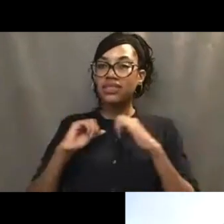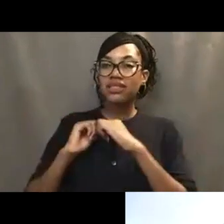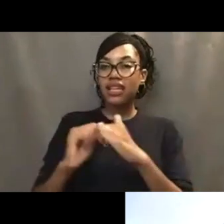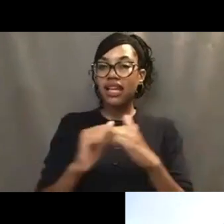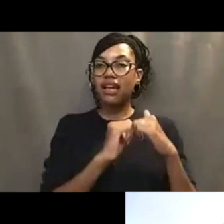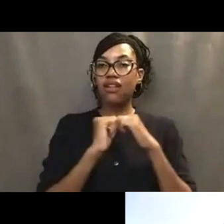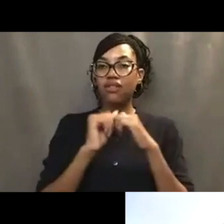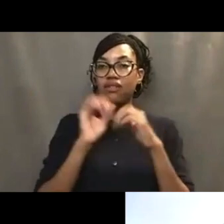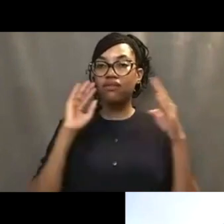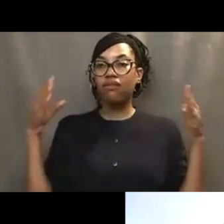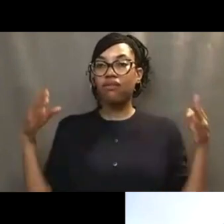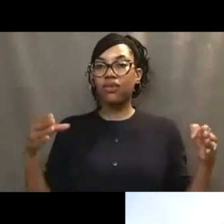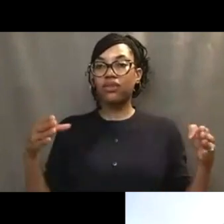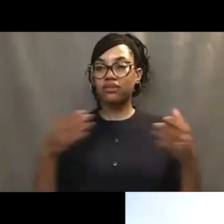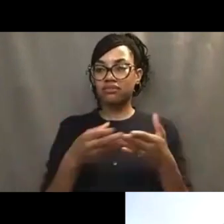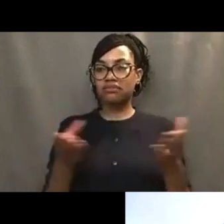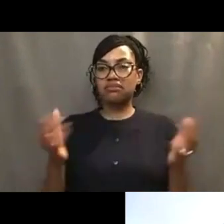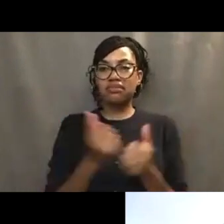there.